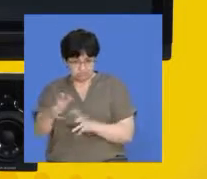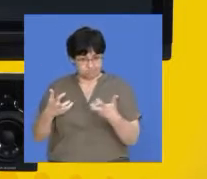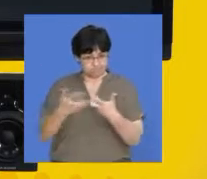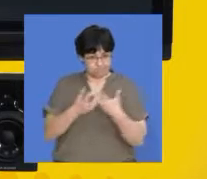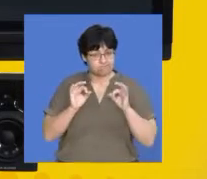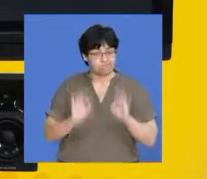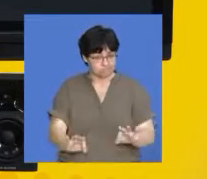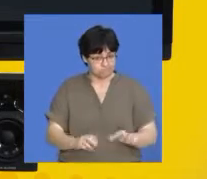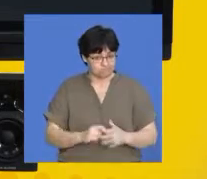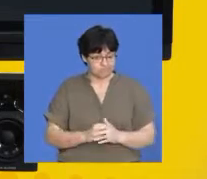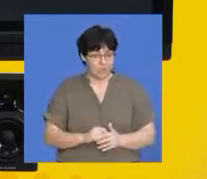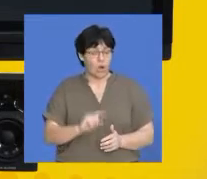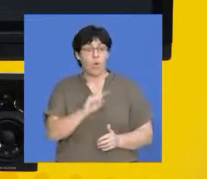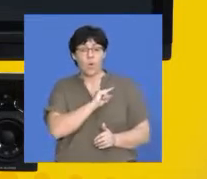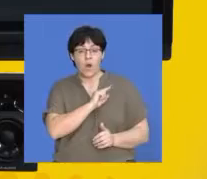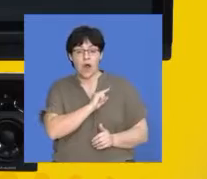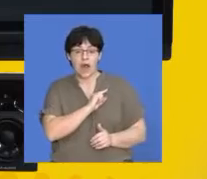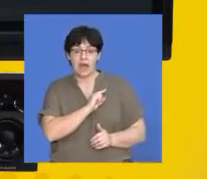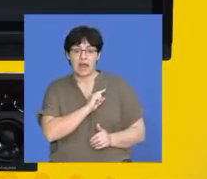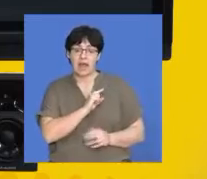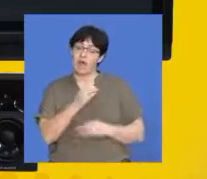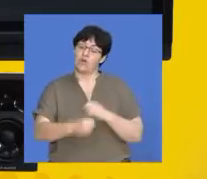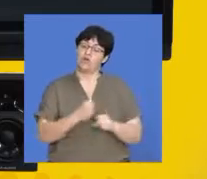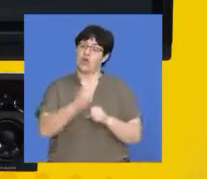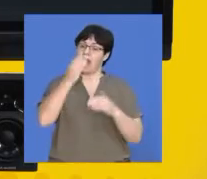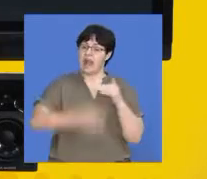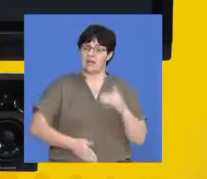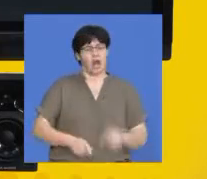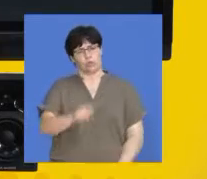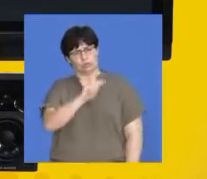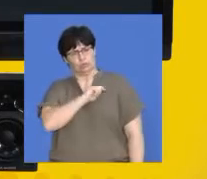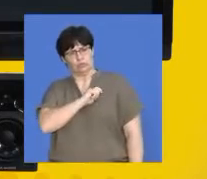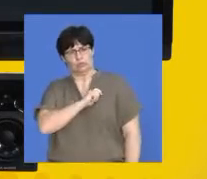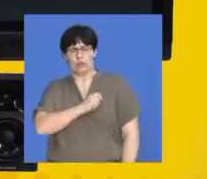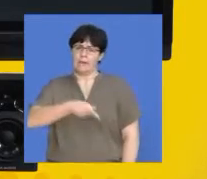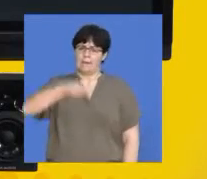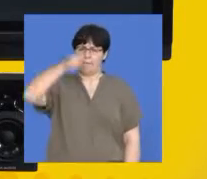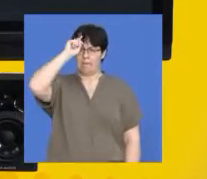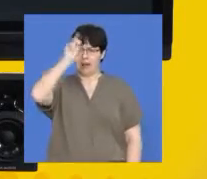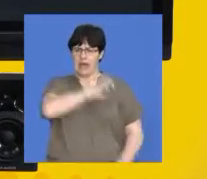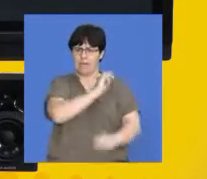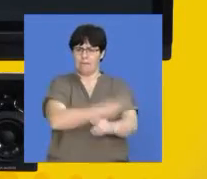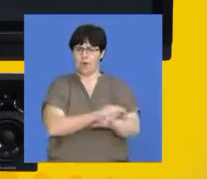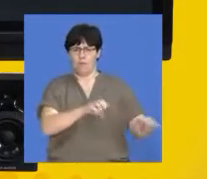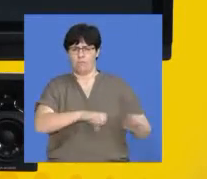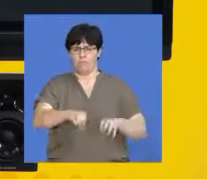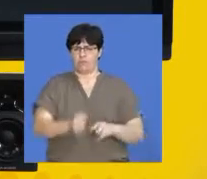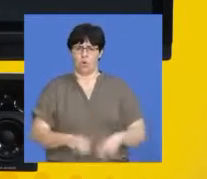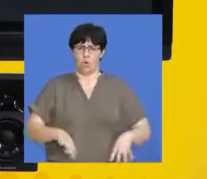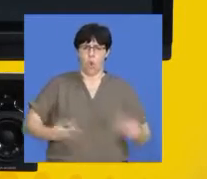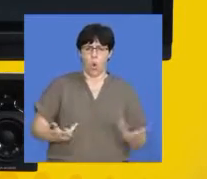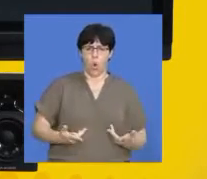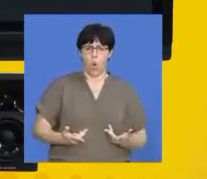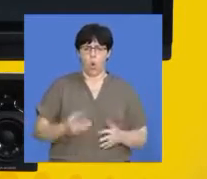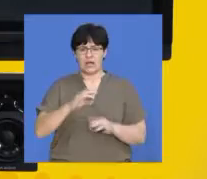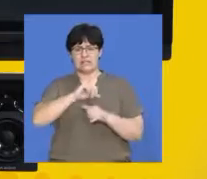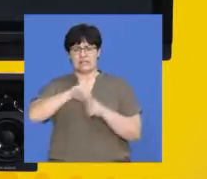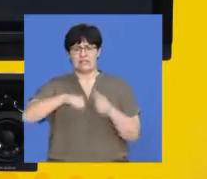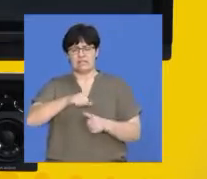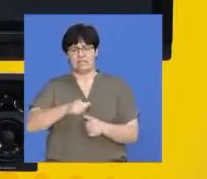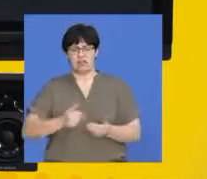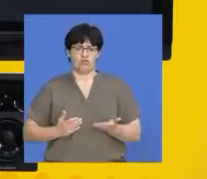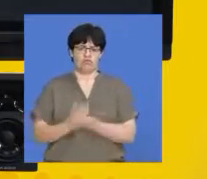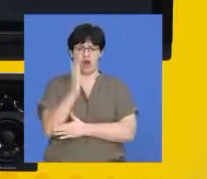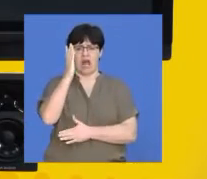no guarantee that at the end of this year, you will definitely get the Black Power movement, or you will definitely get the Civil Rights movement. So you